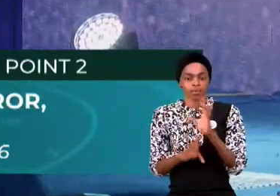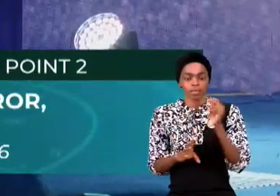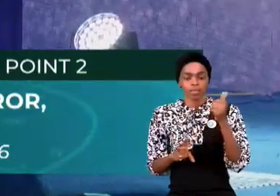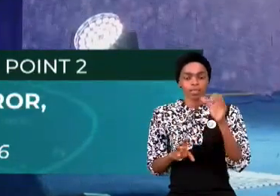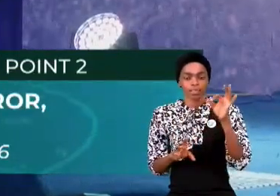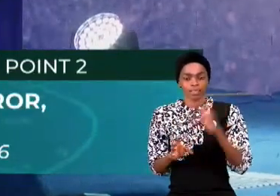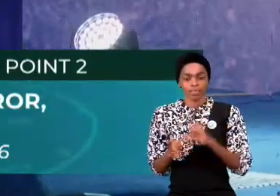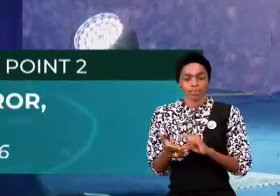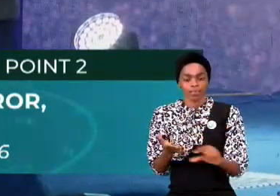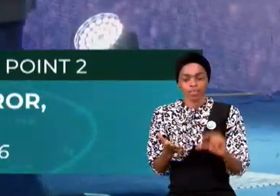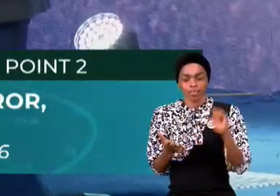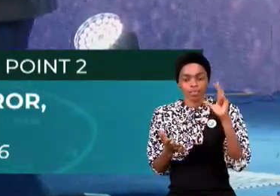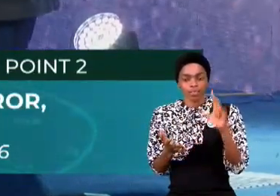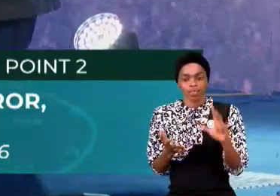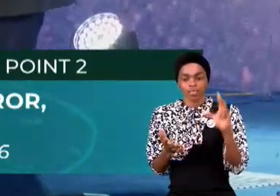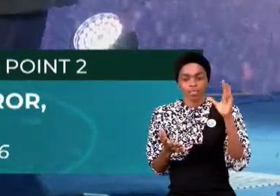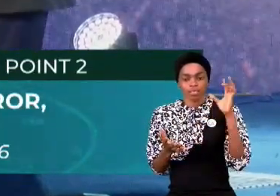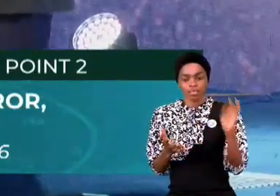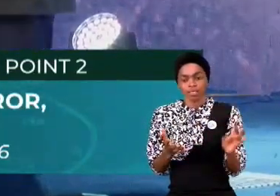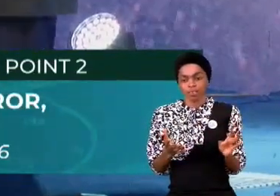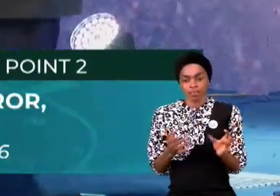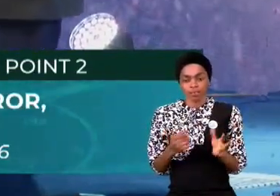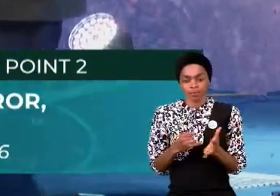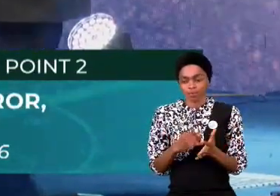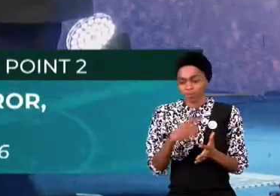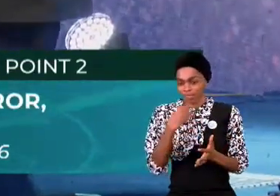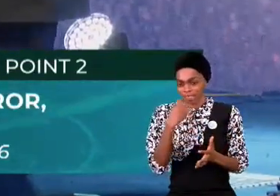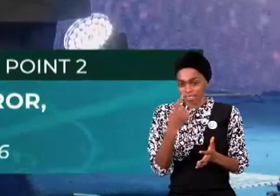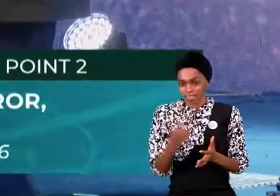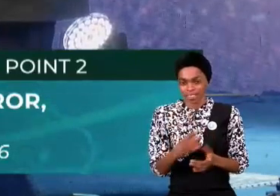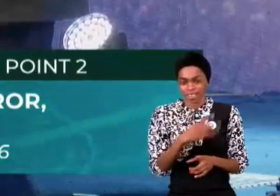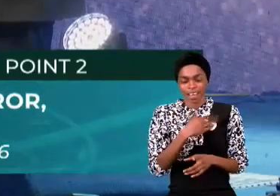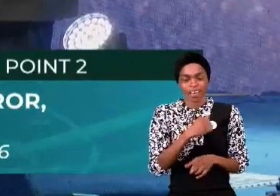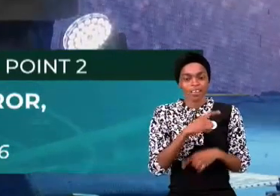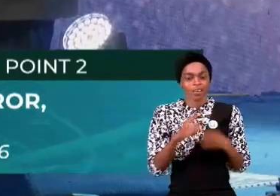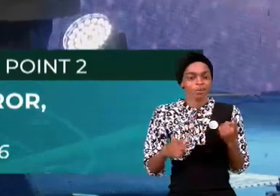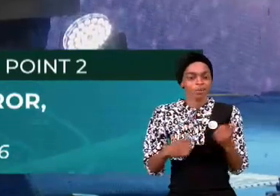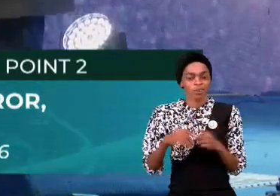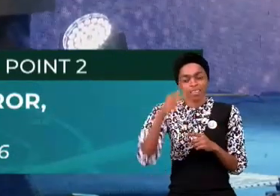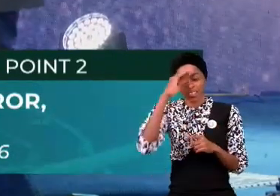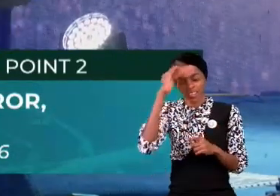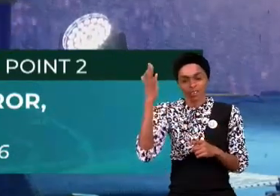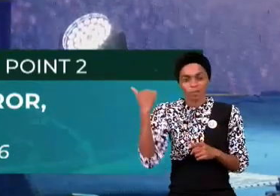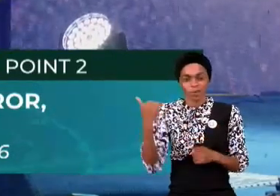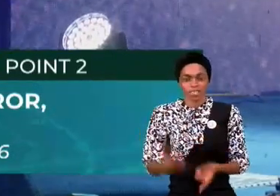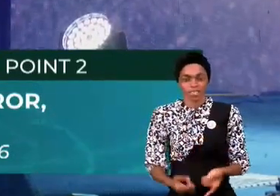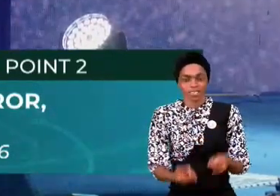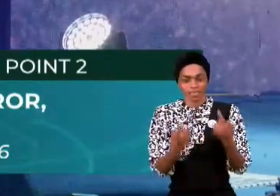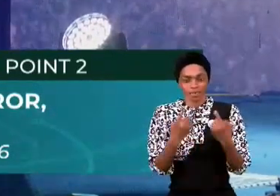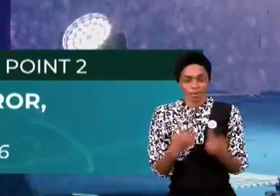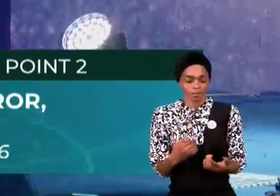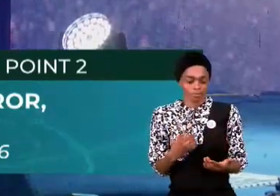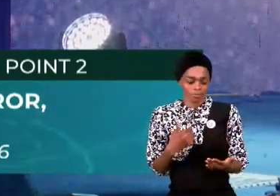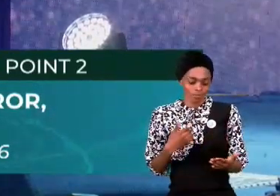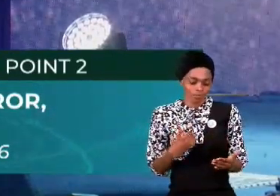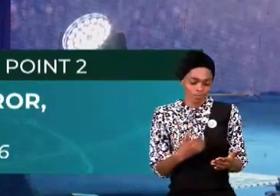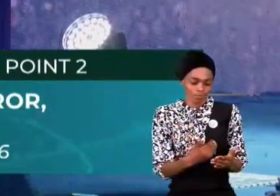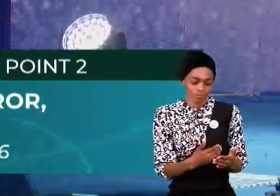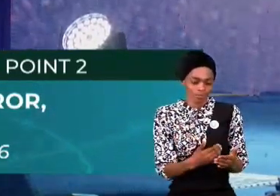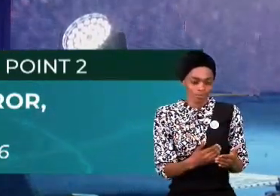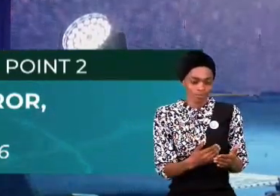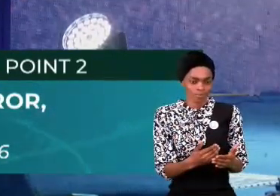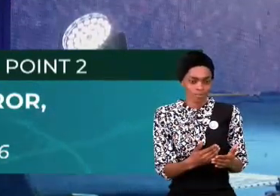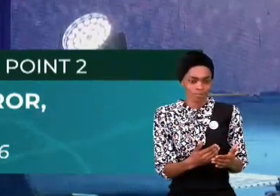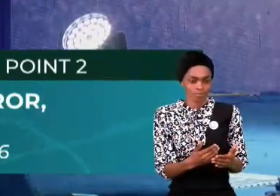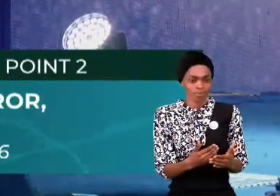nigh, even now at the descent of the Mount